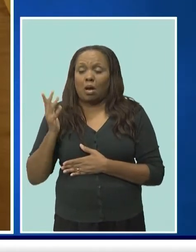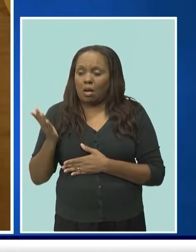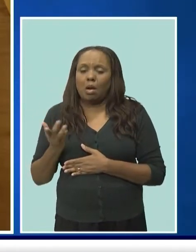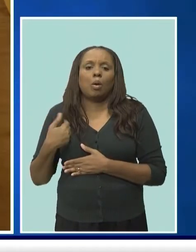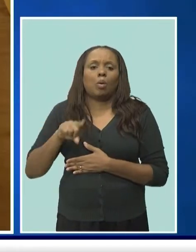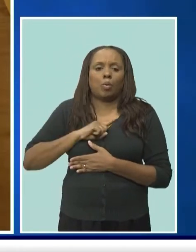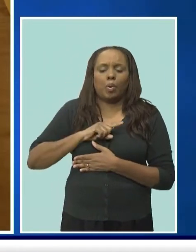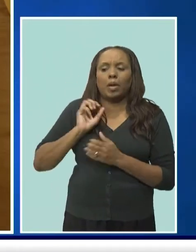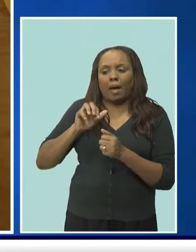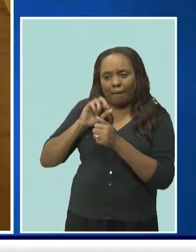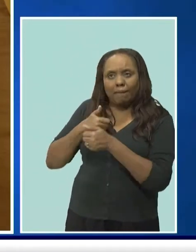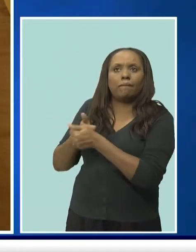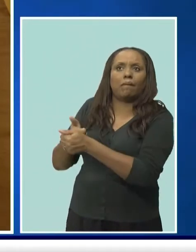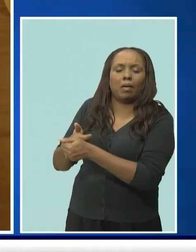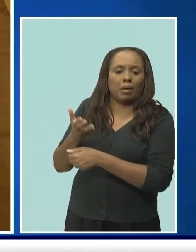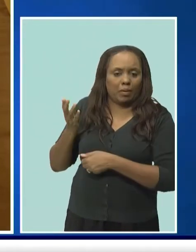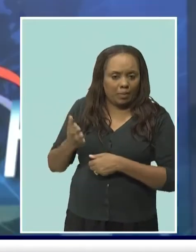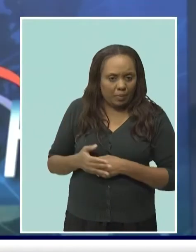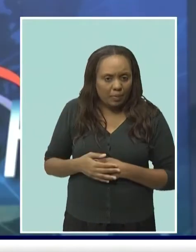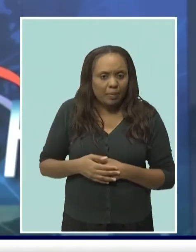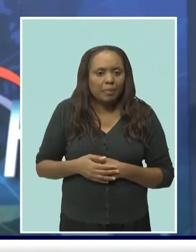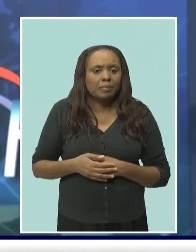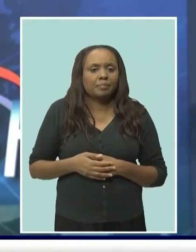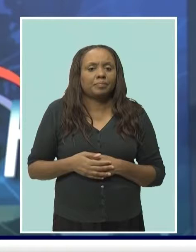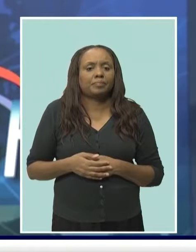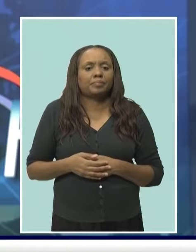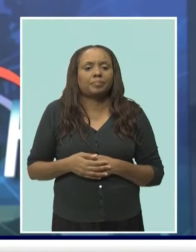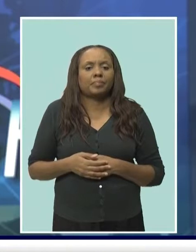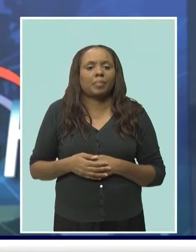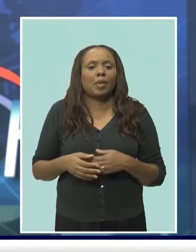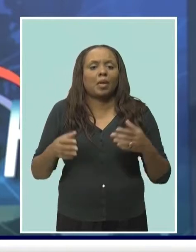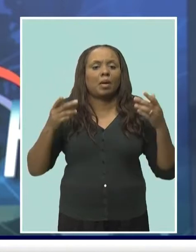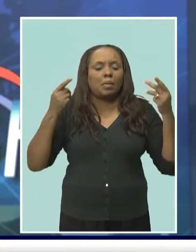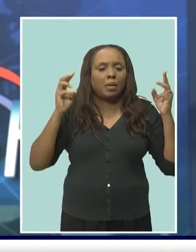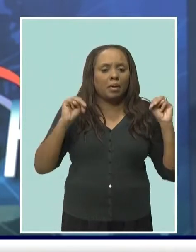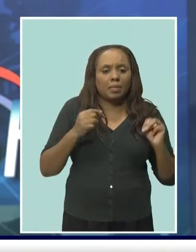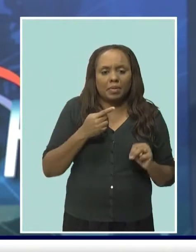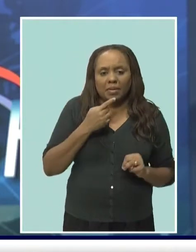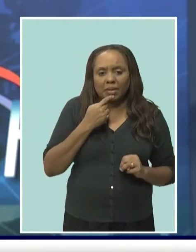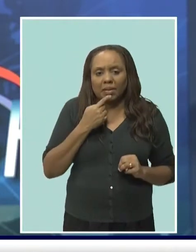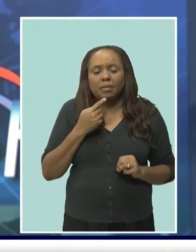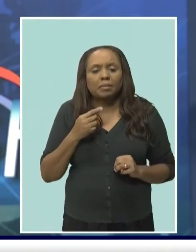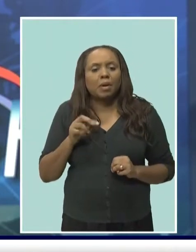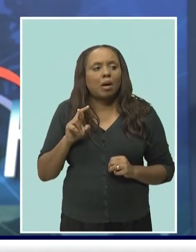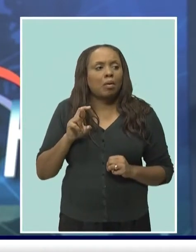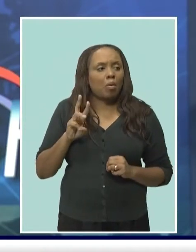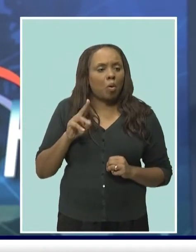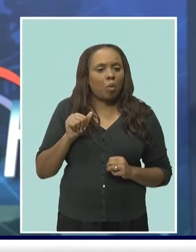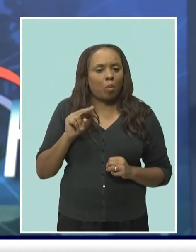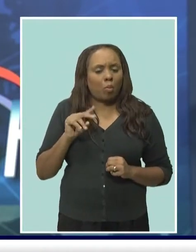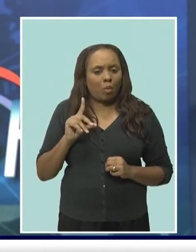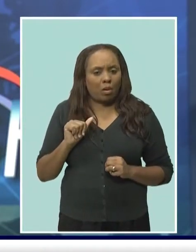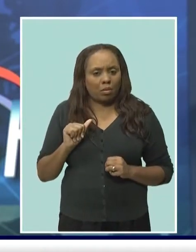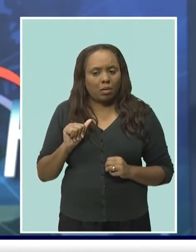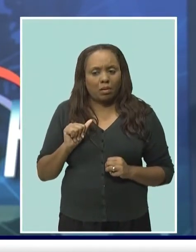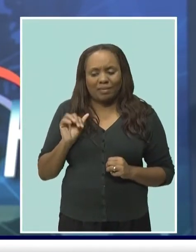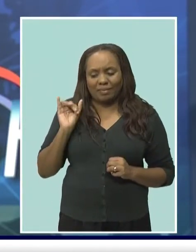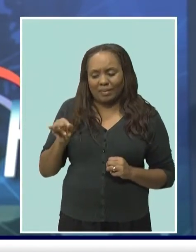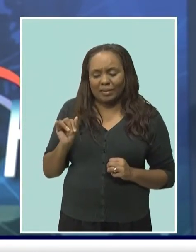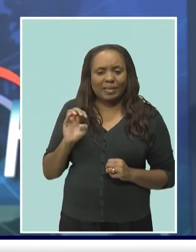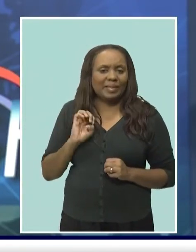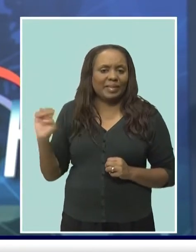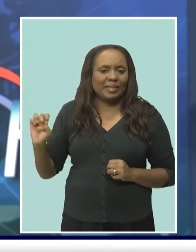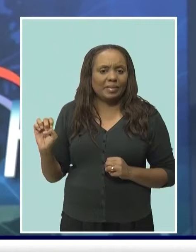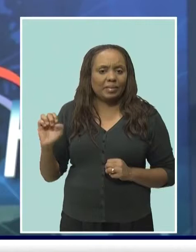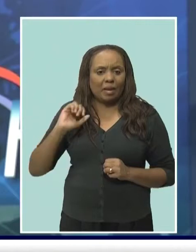can follow in this respect. Prime Minister Motley says with Rwanda being a hub in East Africa, there are many